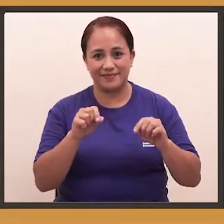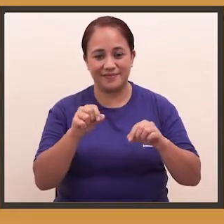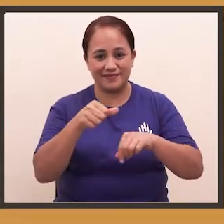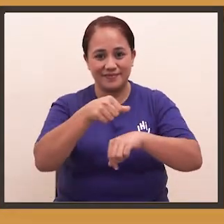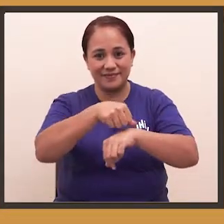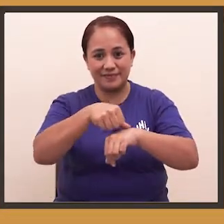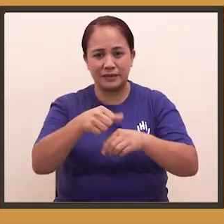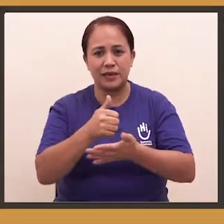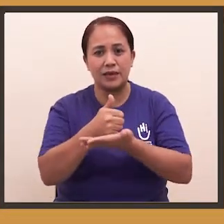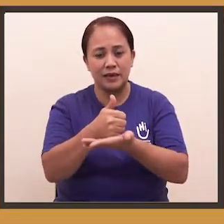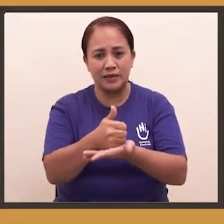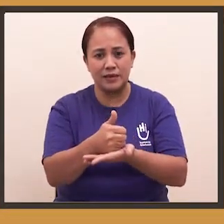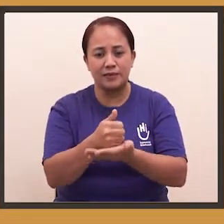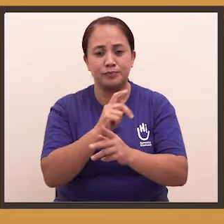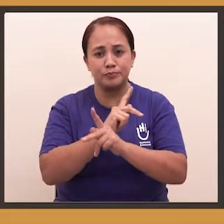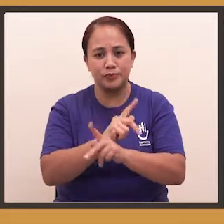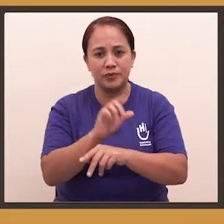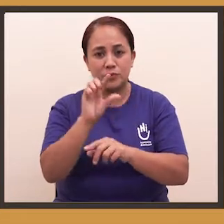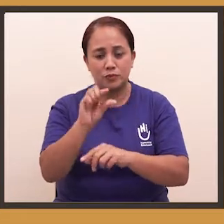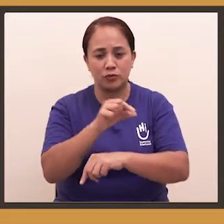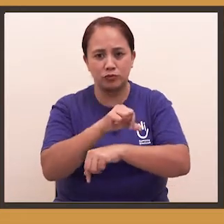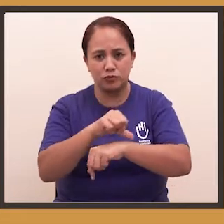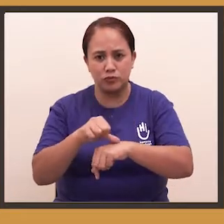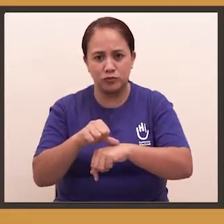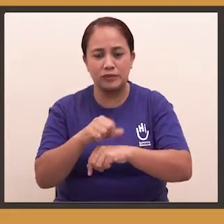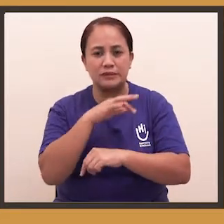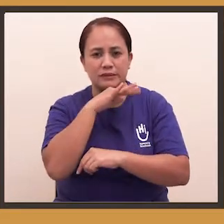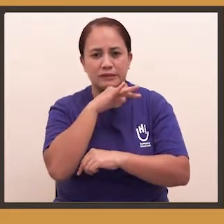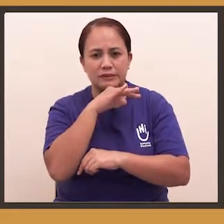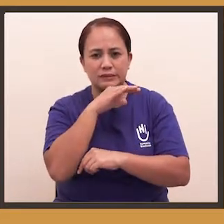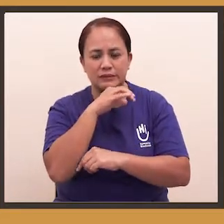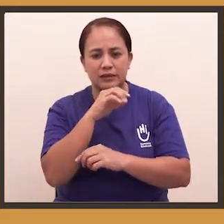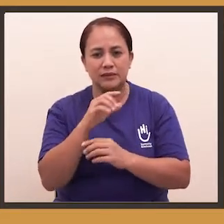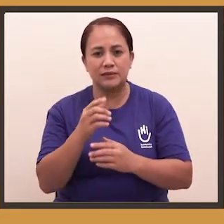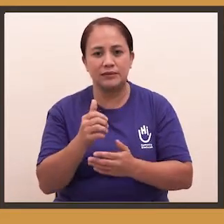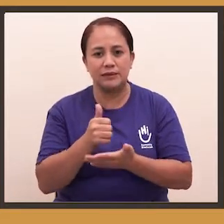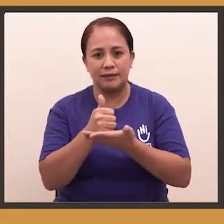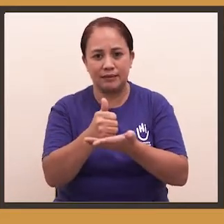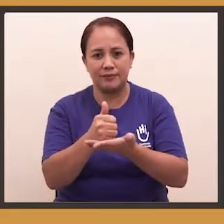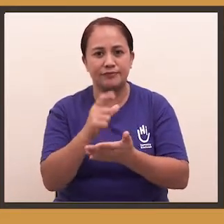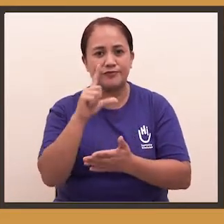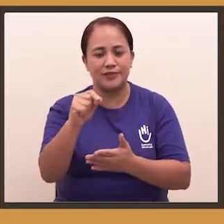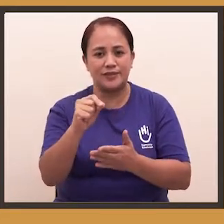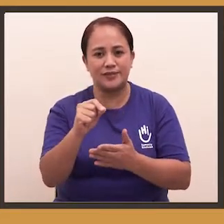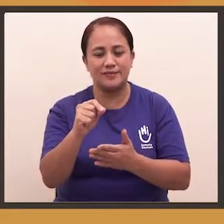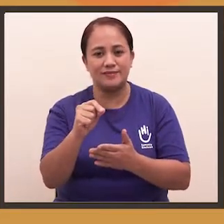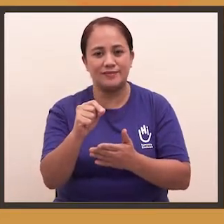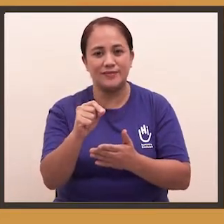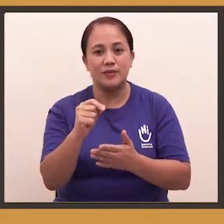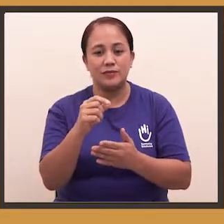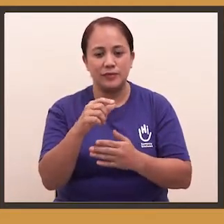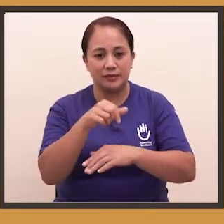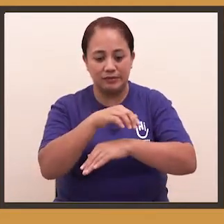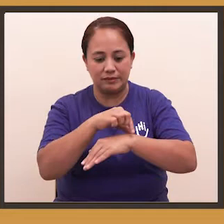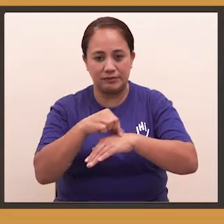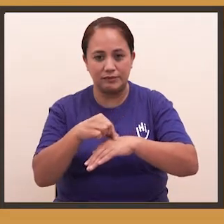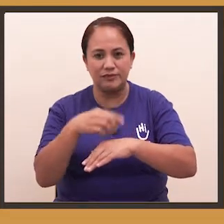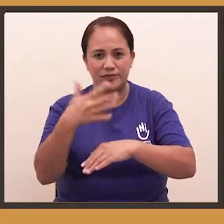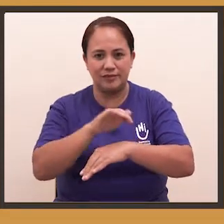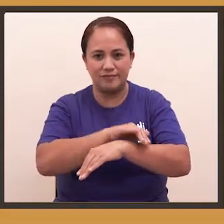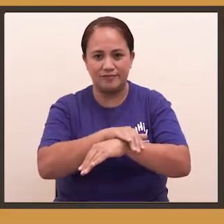Band-Aid helps to protect small wounds from dirt and promotes faster healing because the wound is covered.